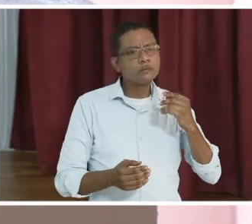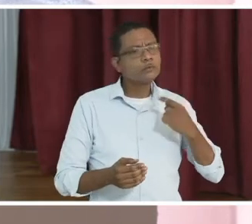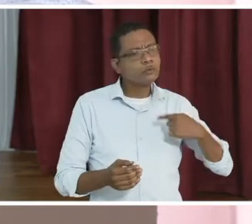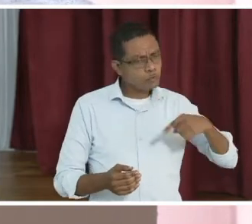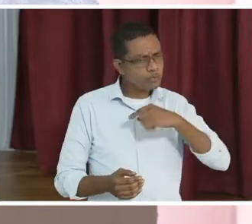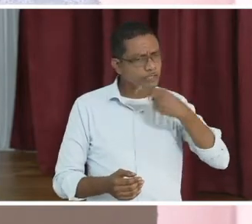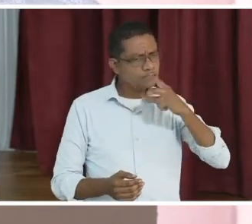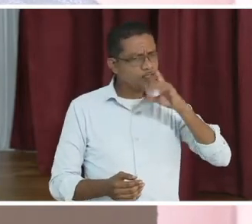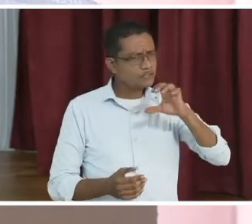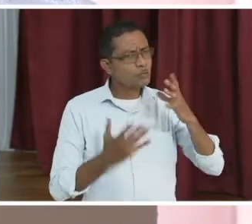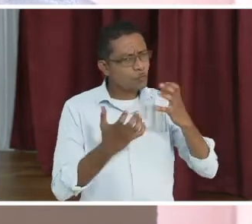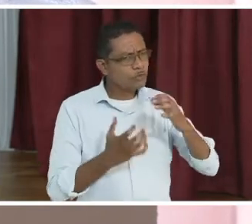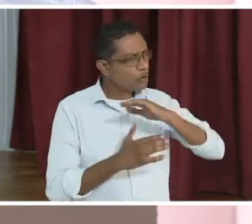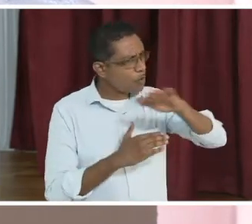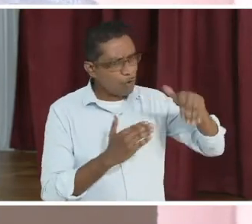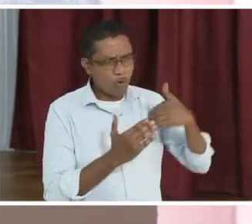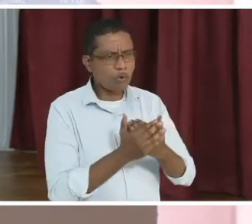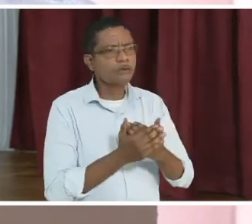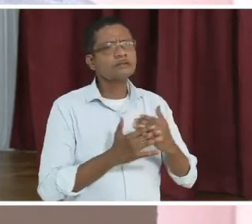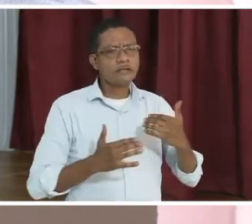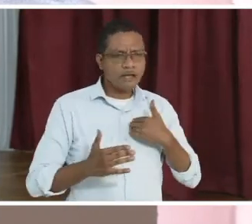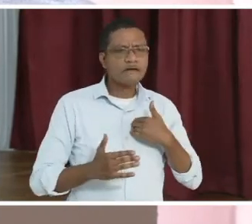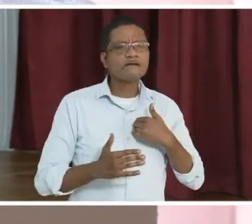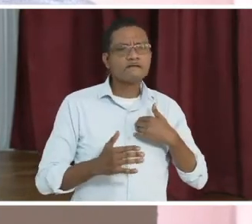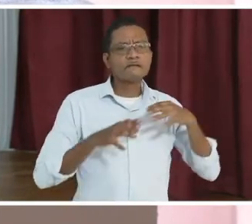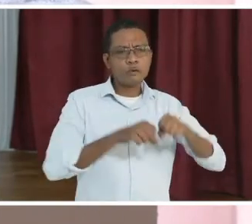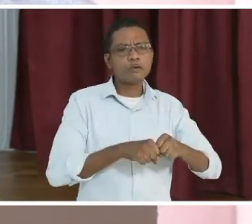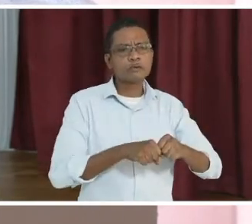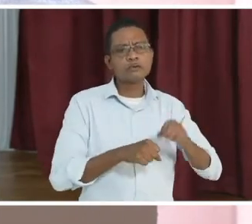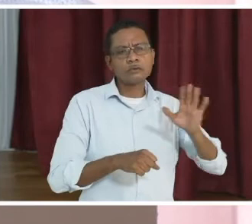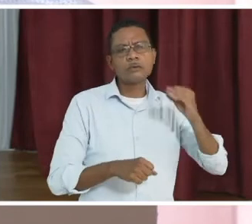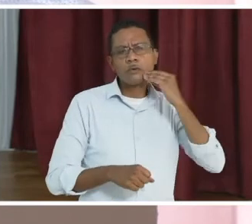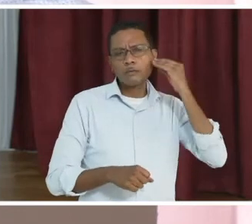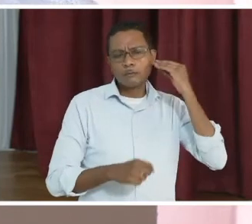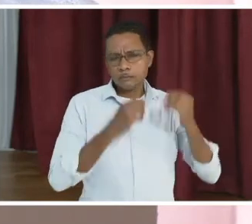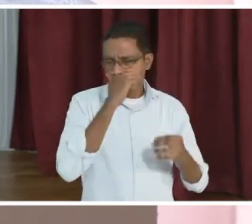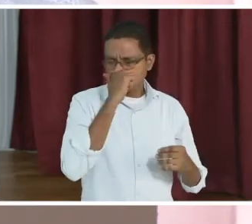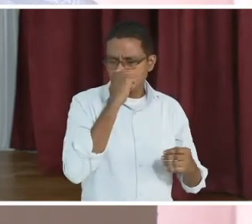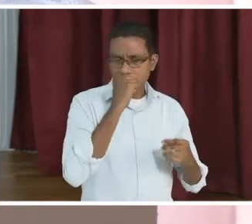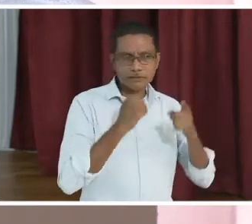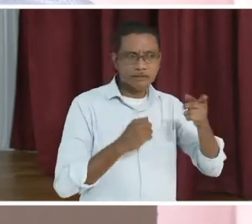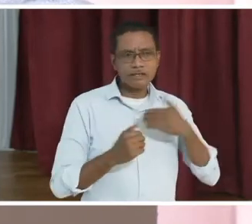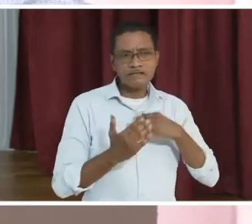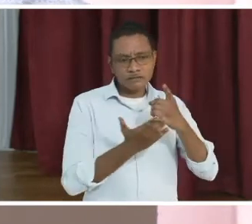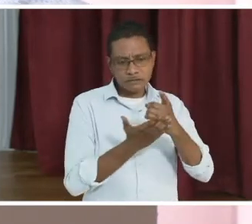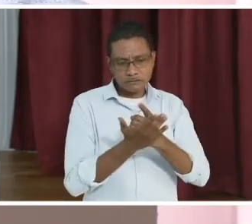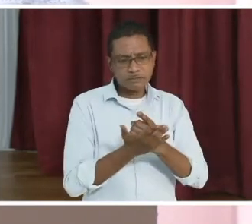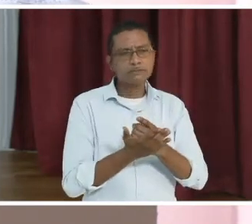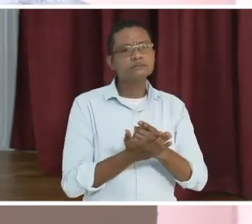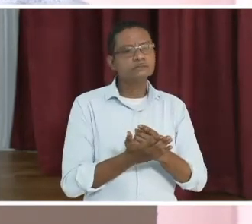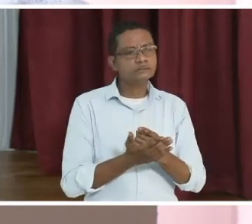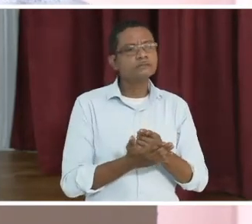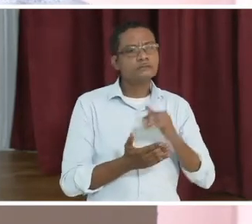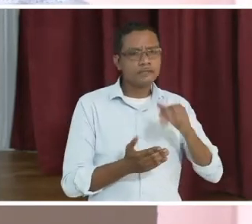homeowner. They have that title document, that deed of sublease. So that gives them some form of assurance. Yes, I have